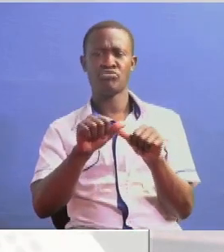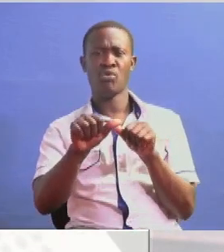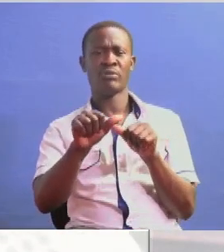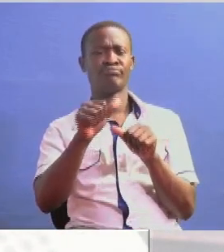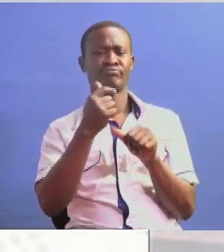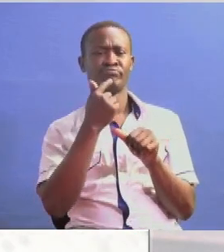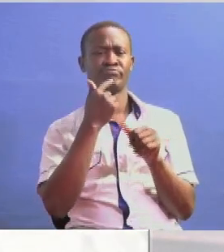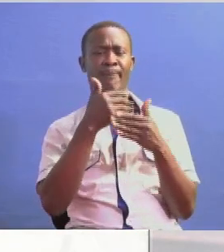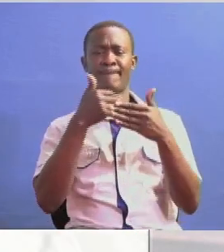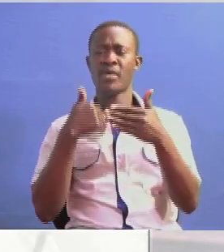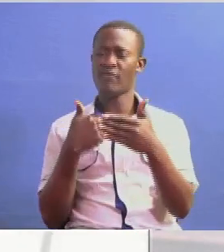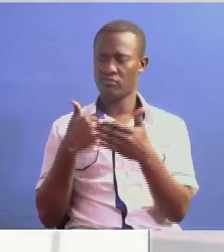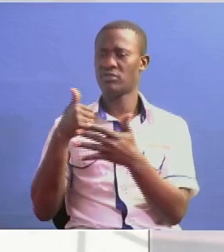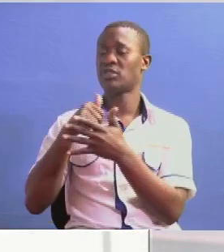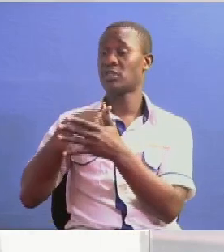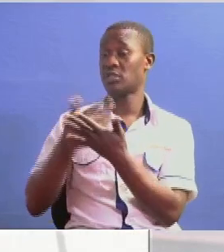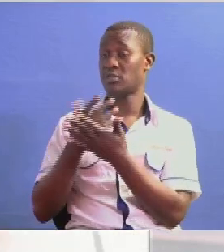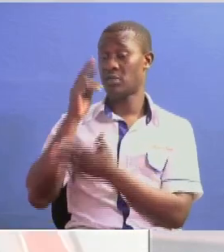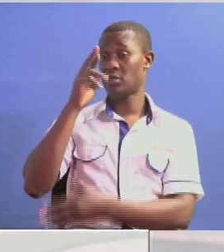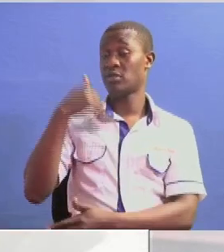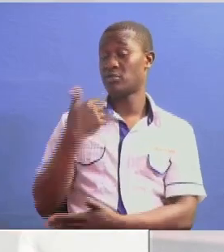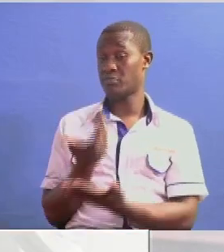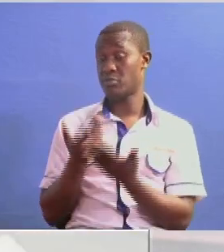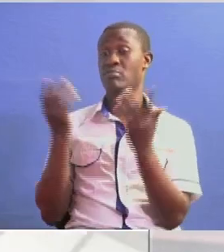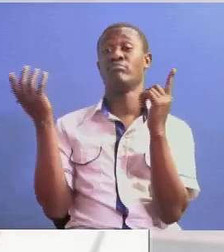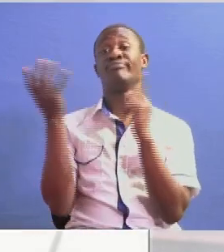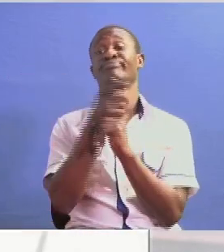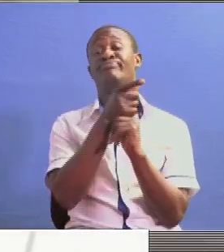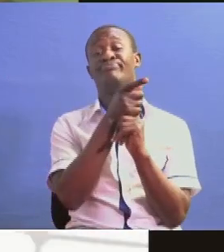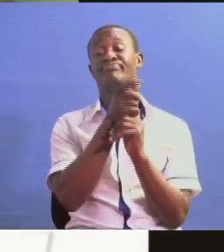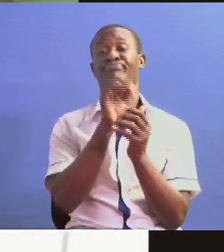before its initial purpose can actually be achieved?